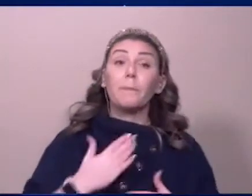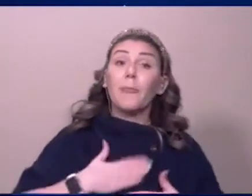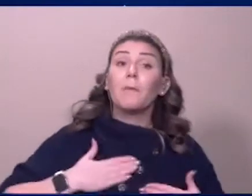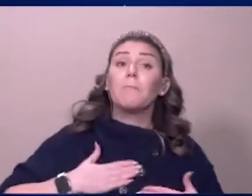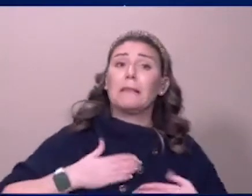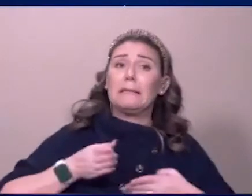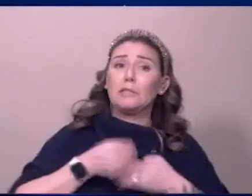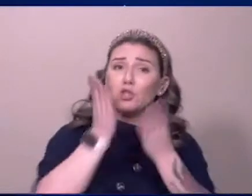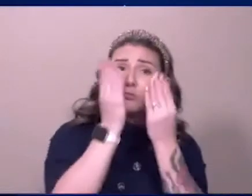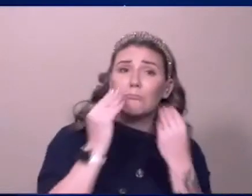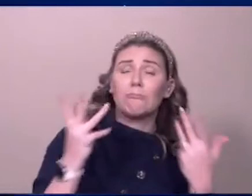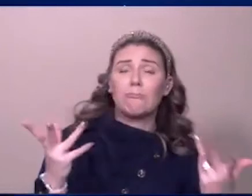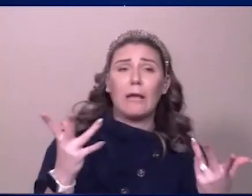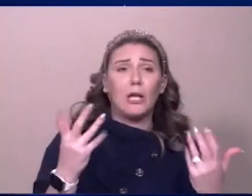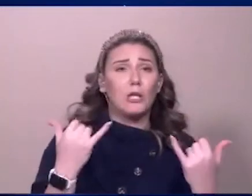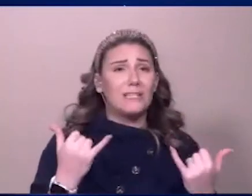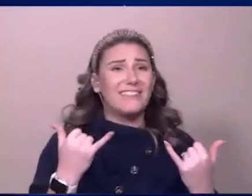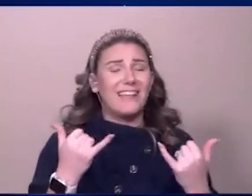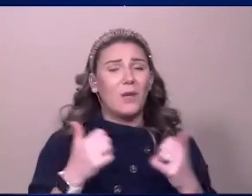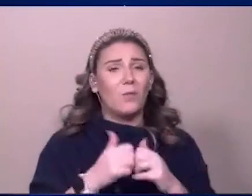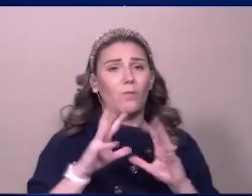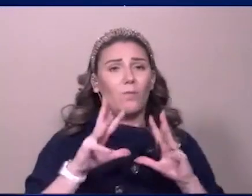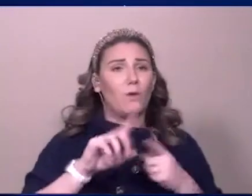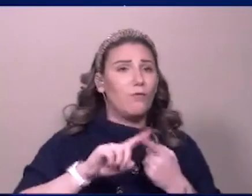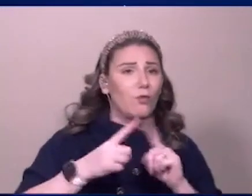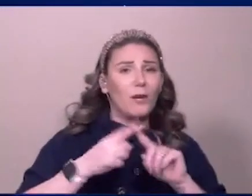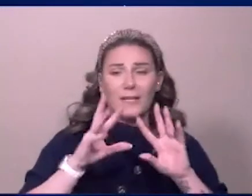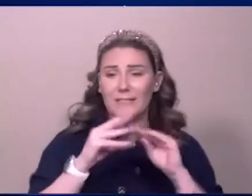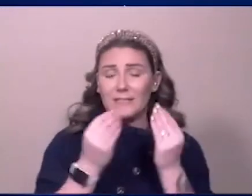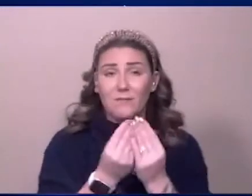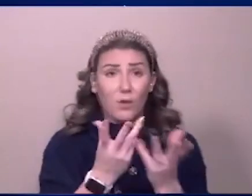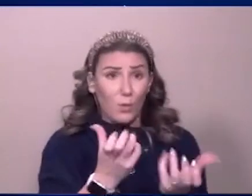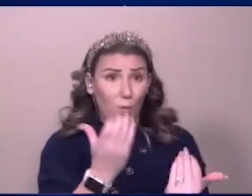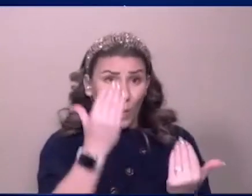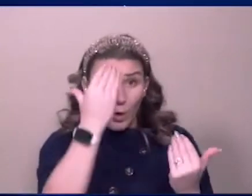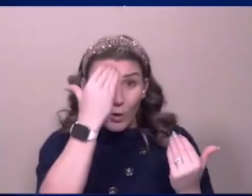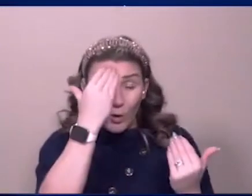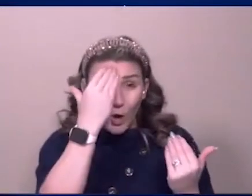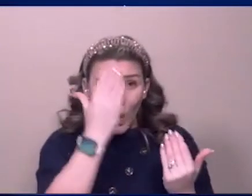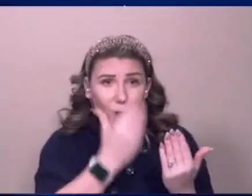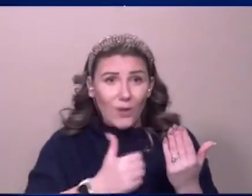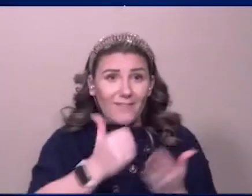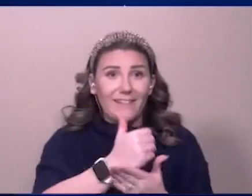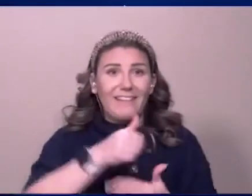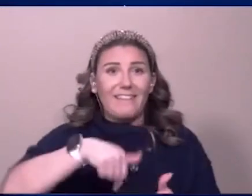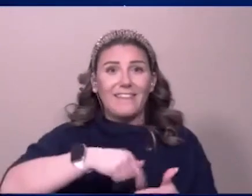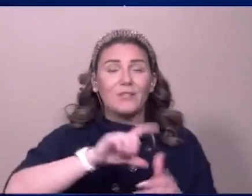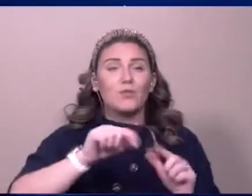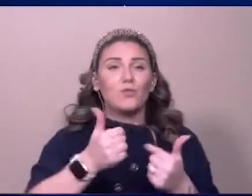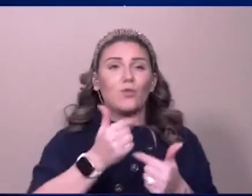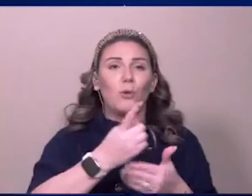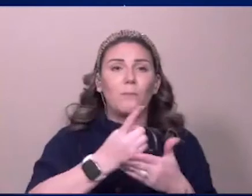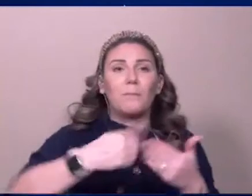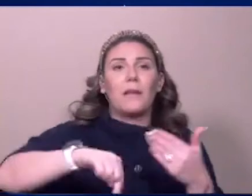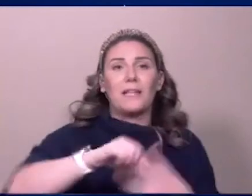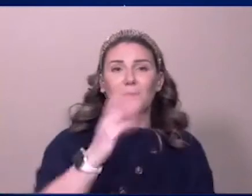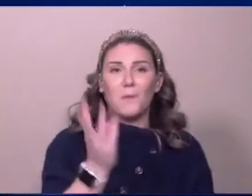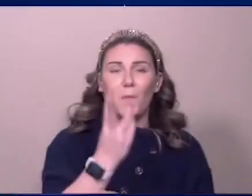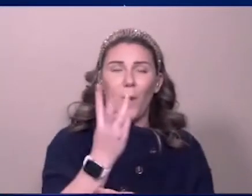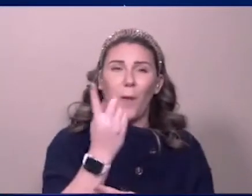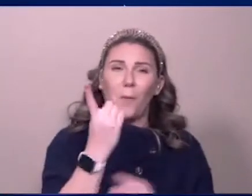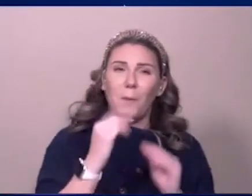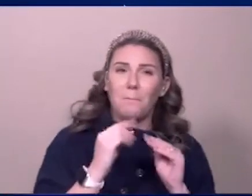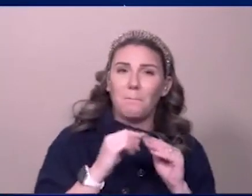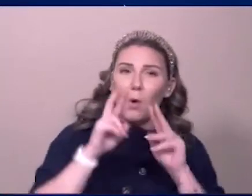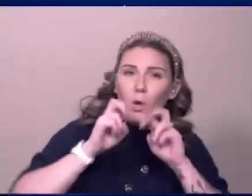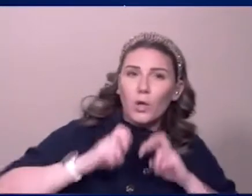today's briefing with friends and family. We want you to know that we will gather this group again next Wednesday for one more assessment of where we are